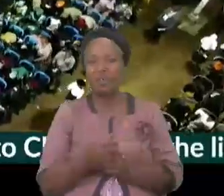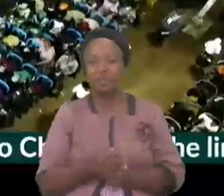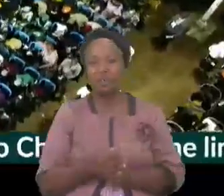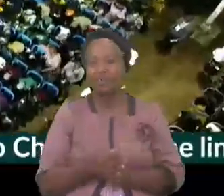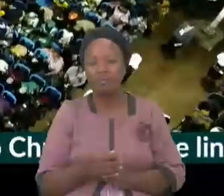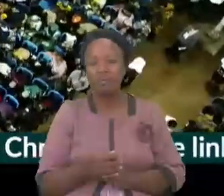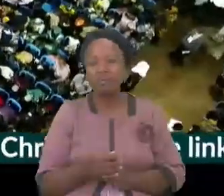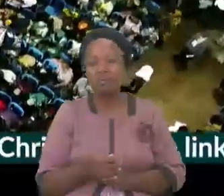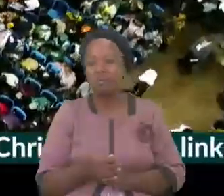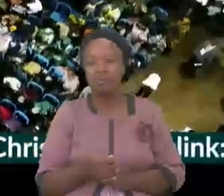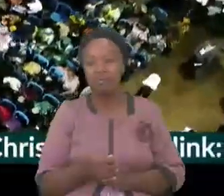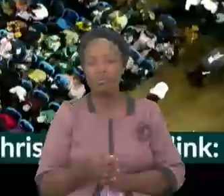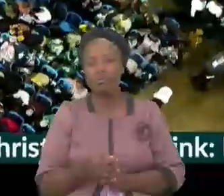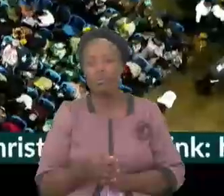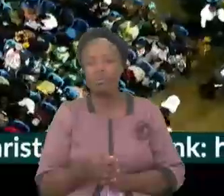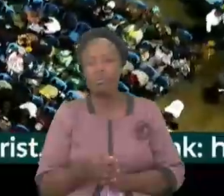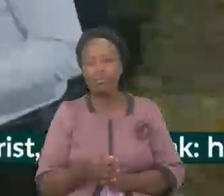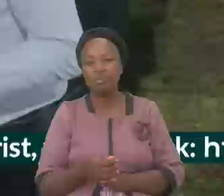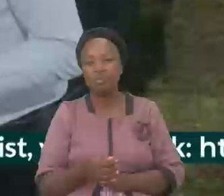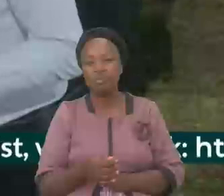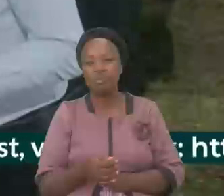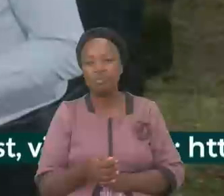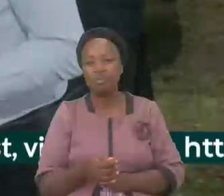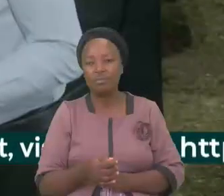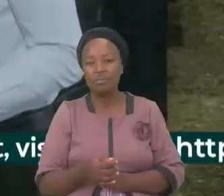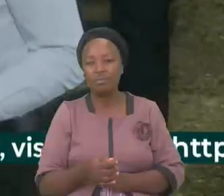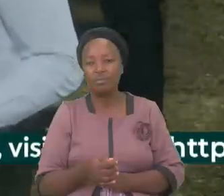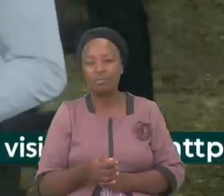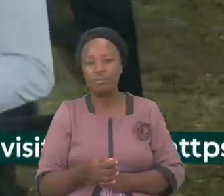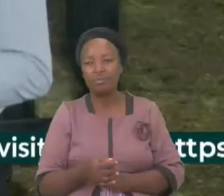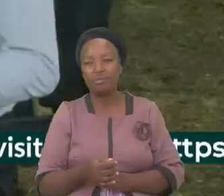And counselors, remember to stay with them